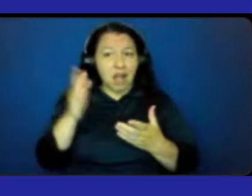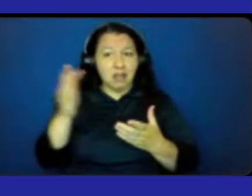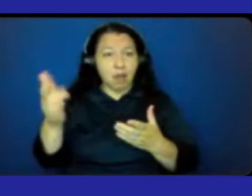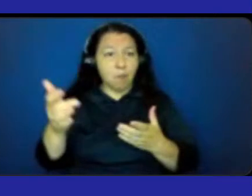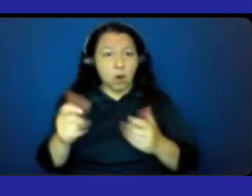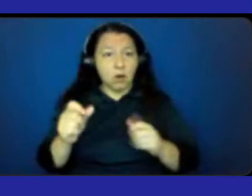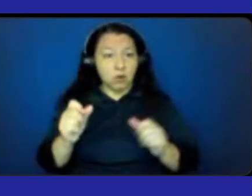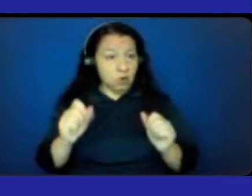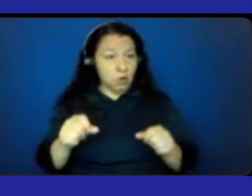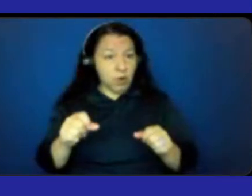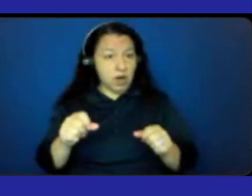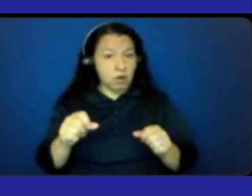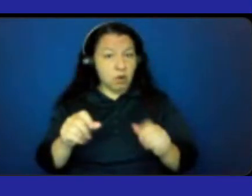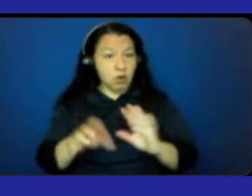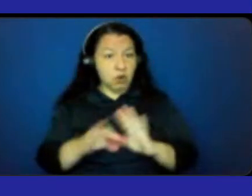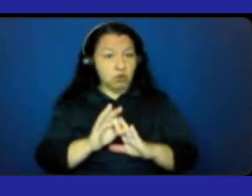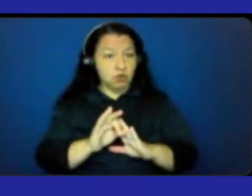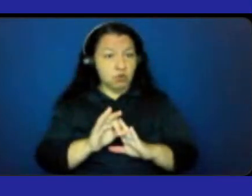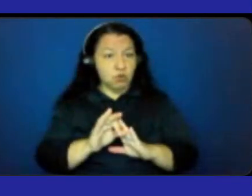we could go with other